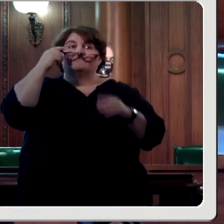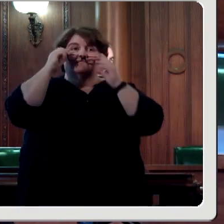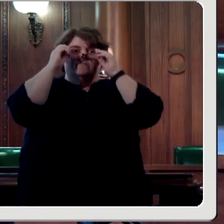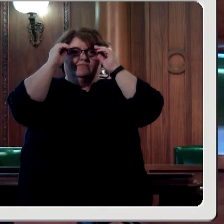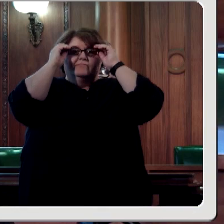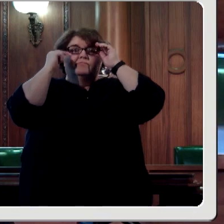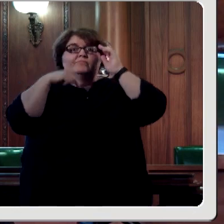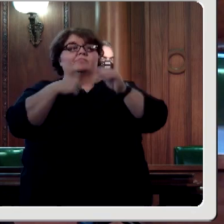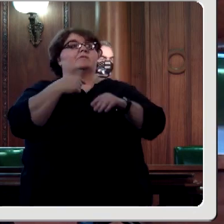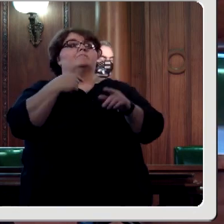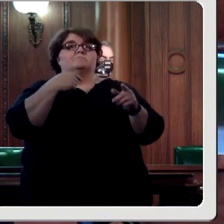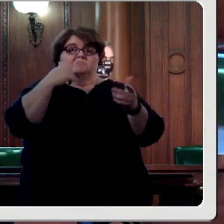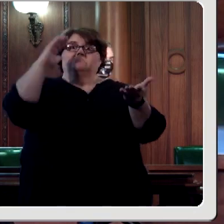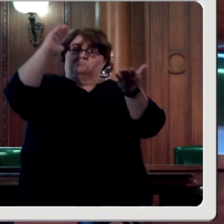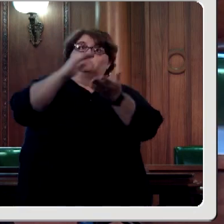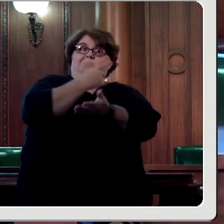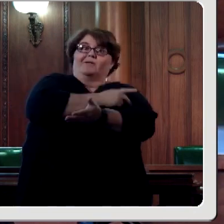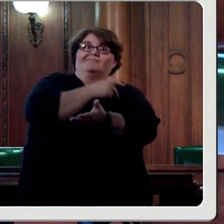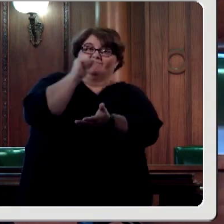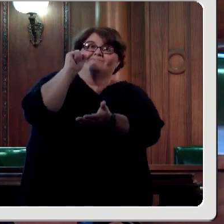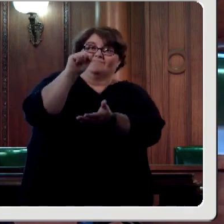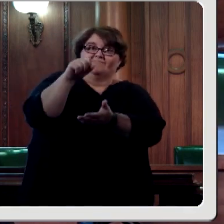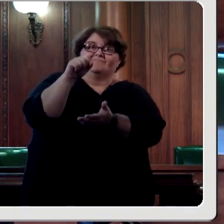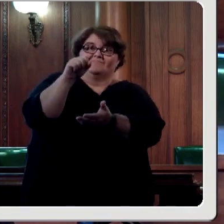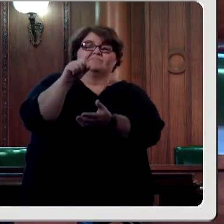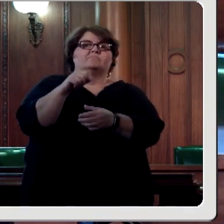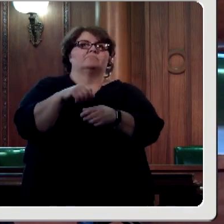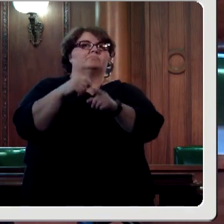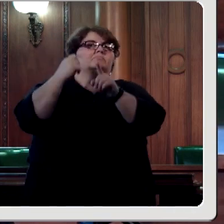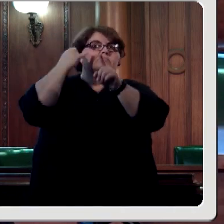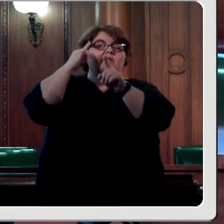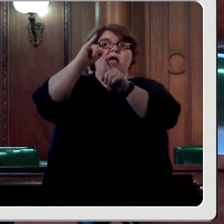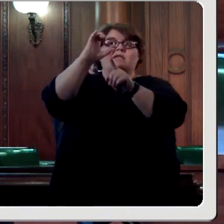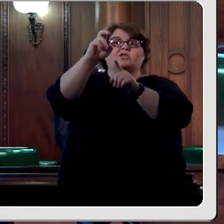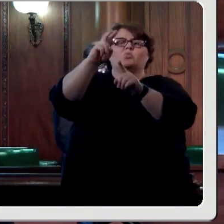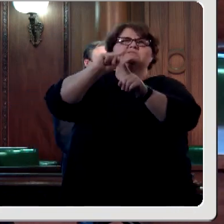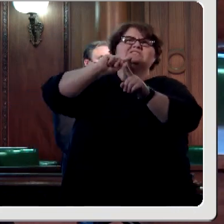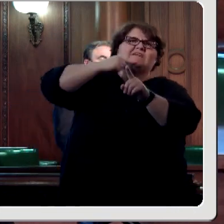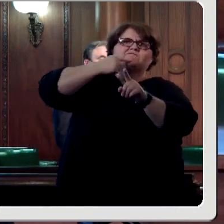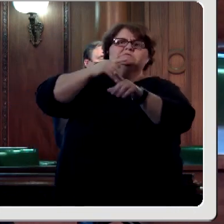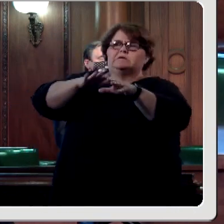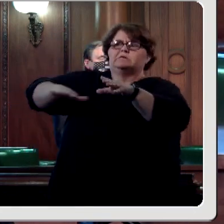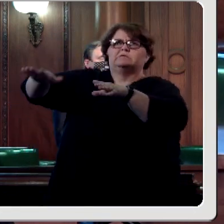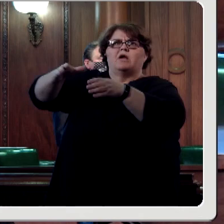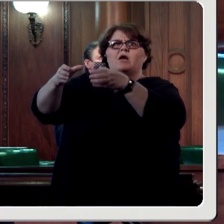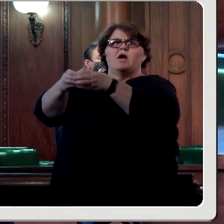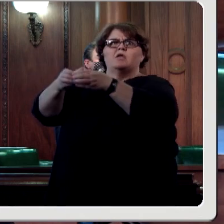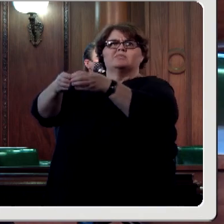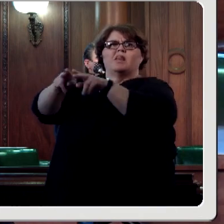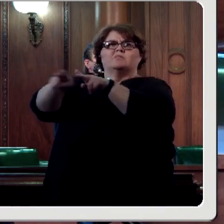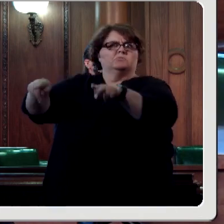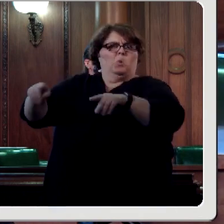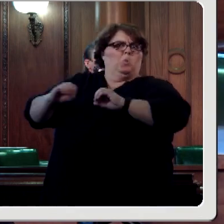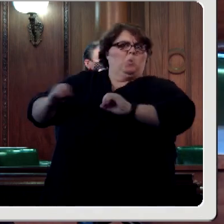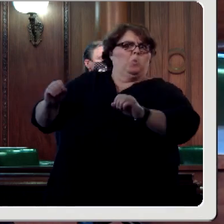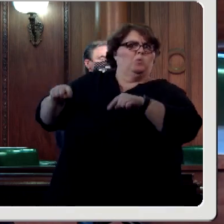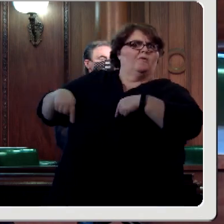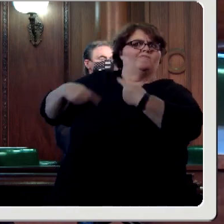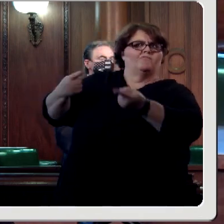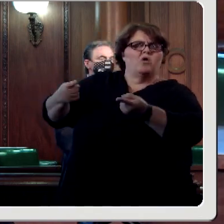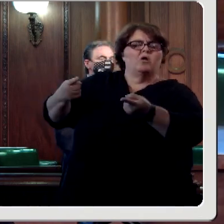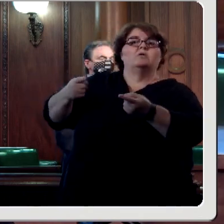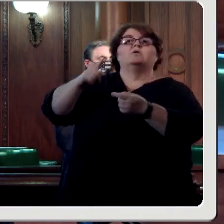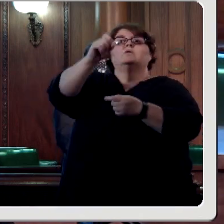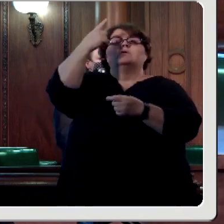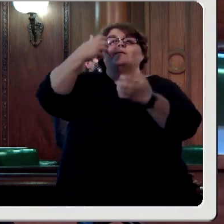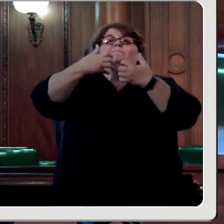are in the intensive care unit and on ventilators. It is true that we have patients that are hospitalized, but they are not staying as long in the